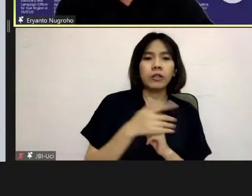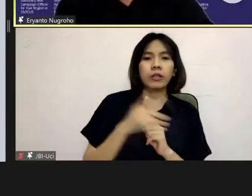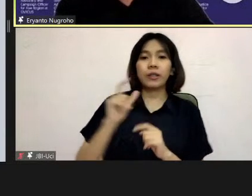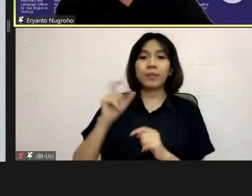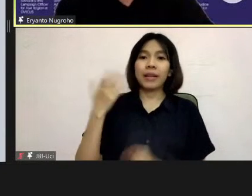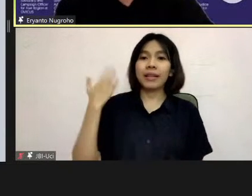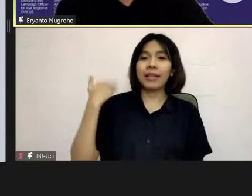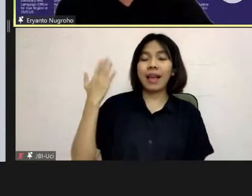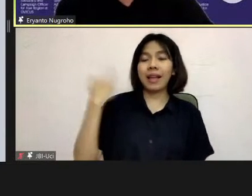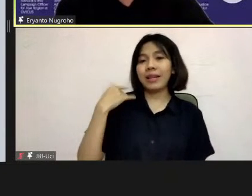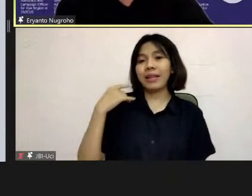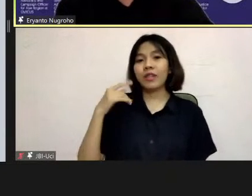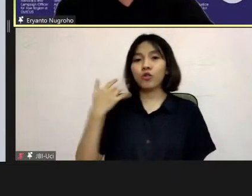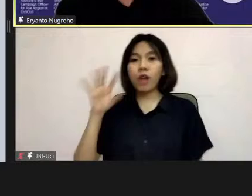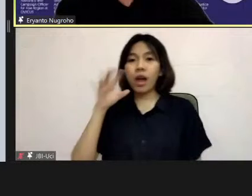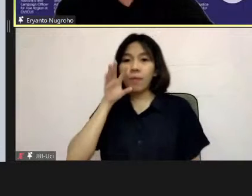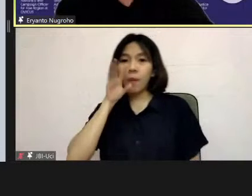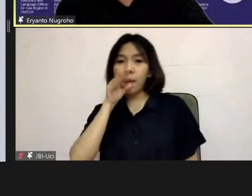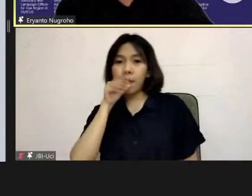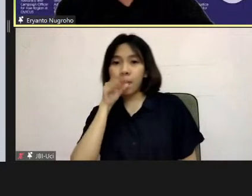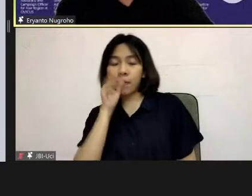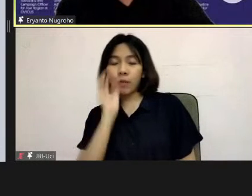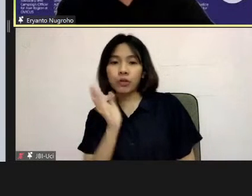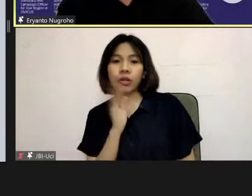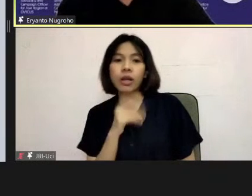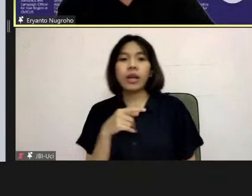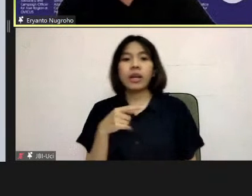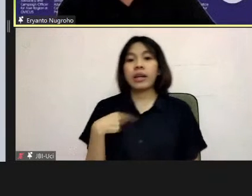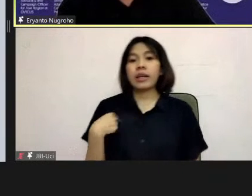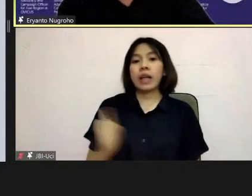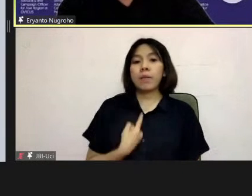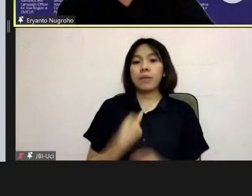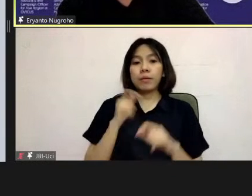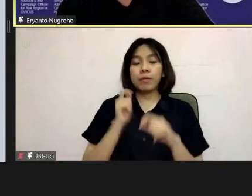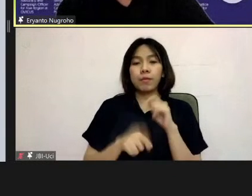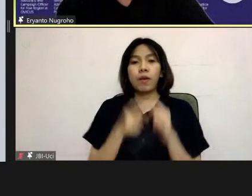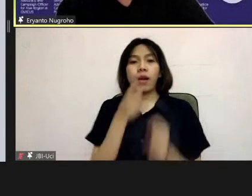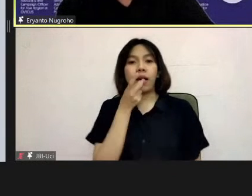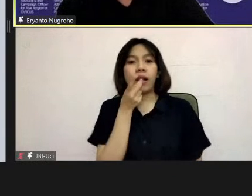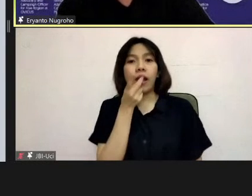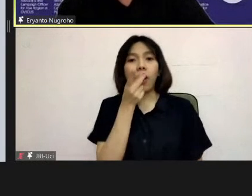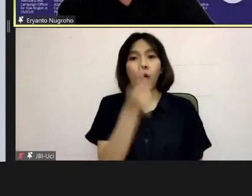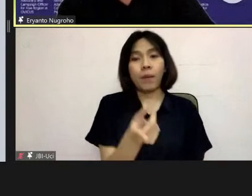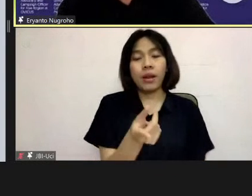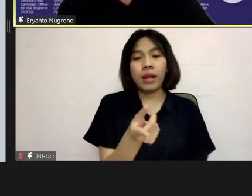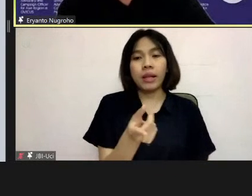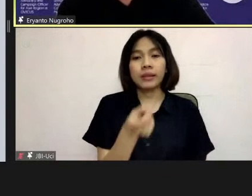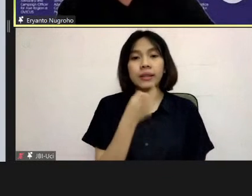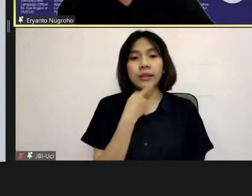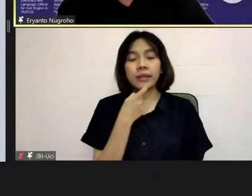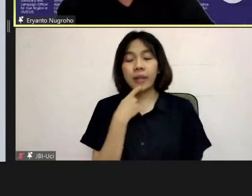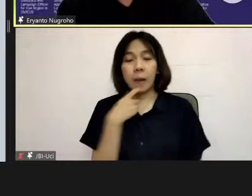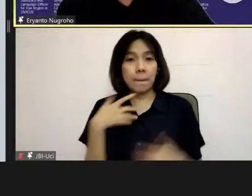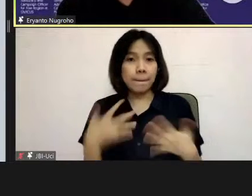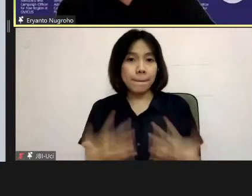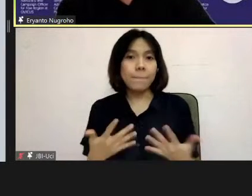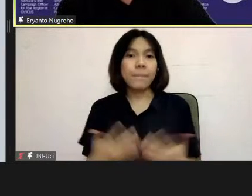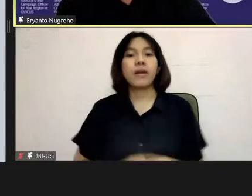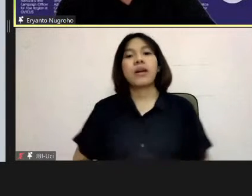our recommendation that states should protect civil society actors from violence, judicial harassment,